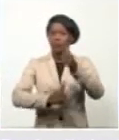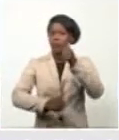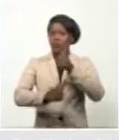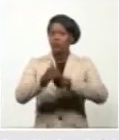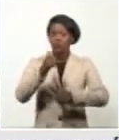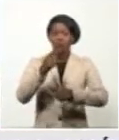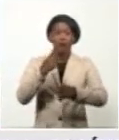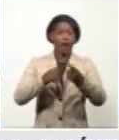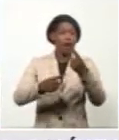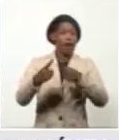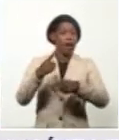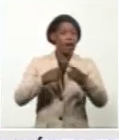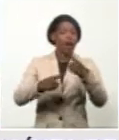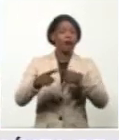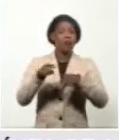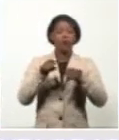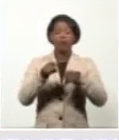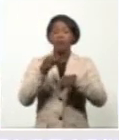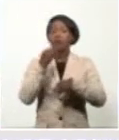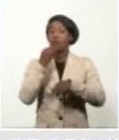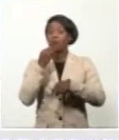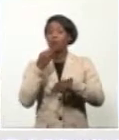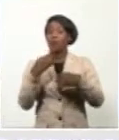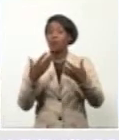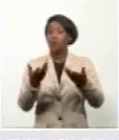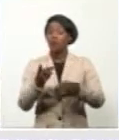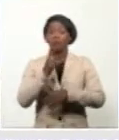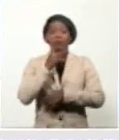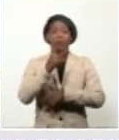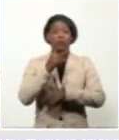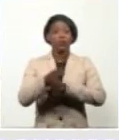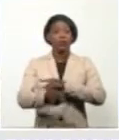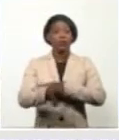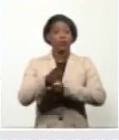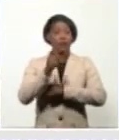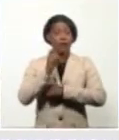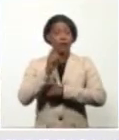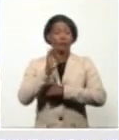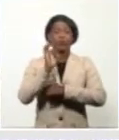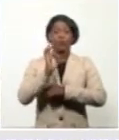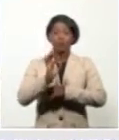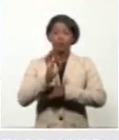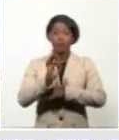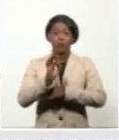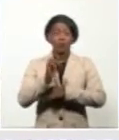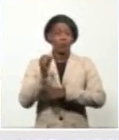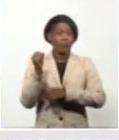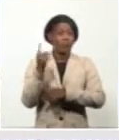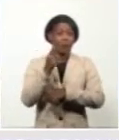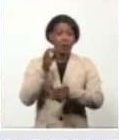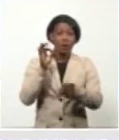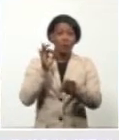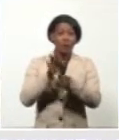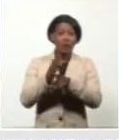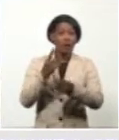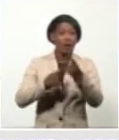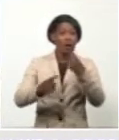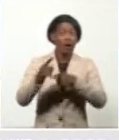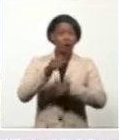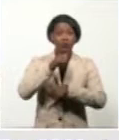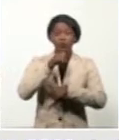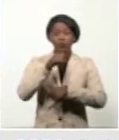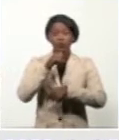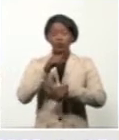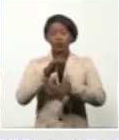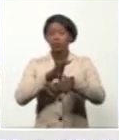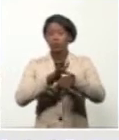to the factors that can be involved, such as age, concomitant diseases in a person,